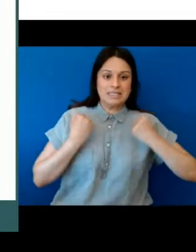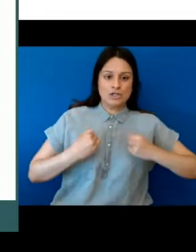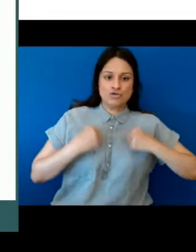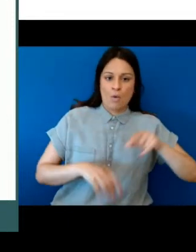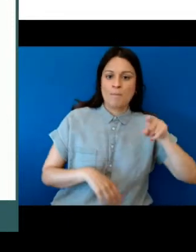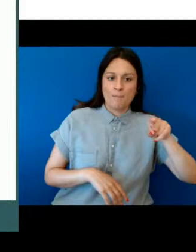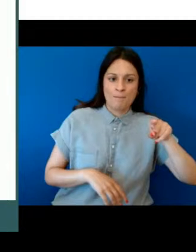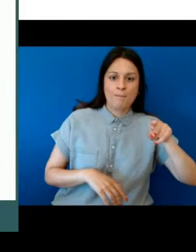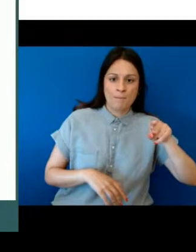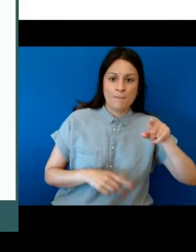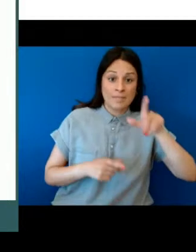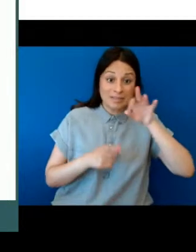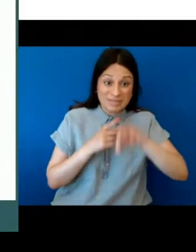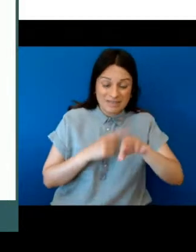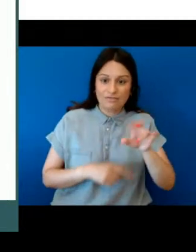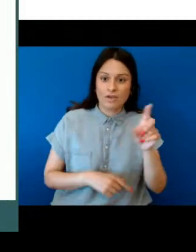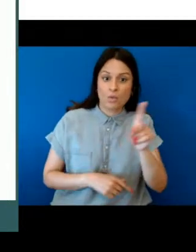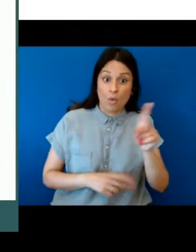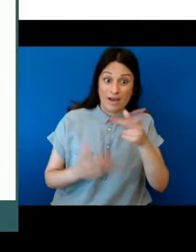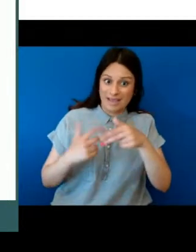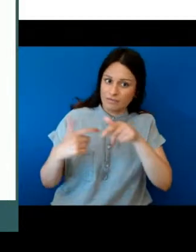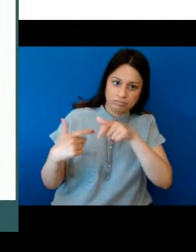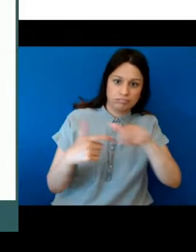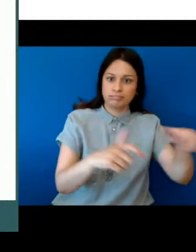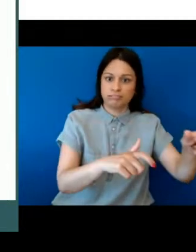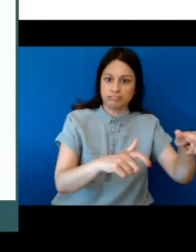especially if it persists.